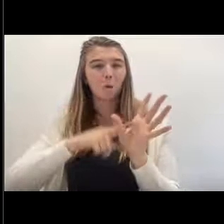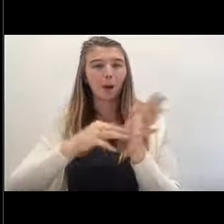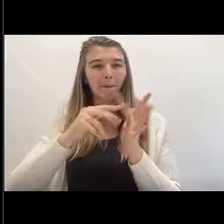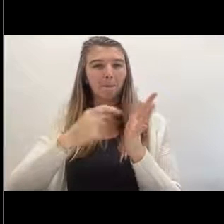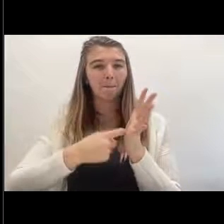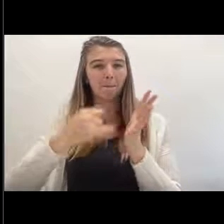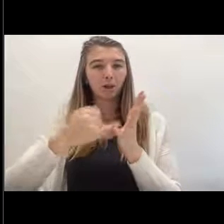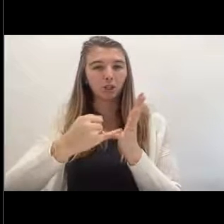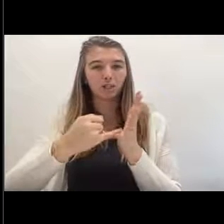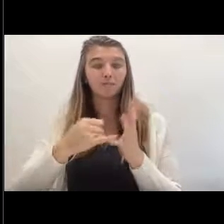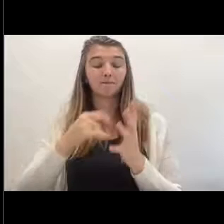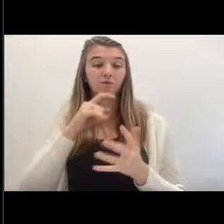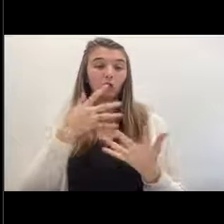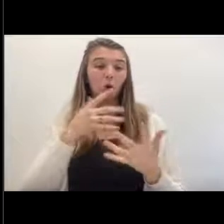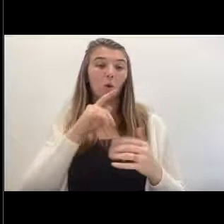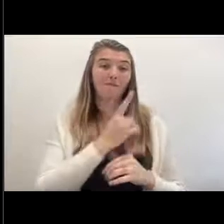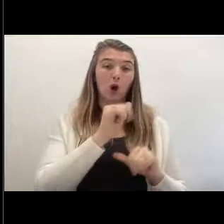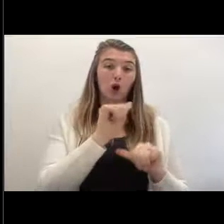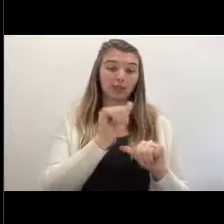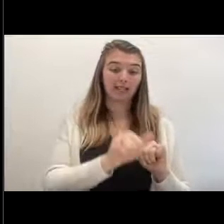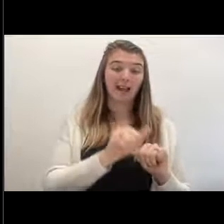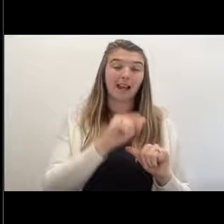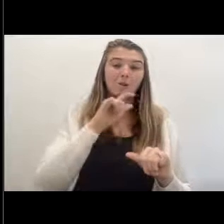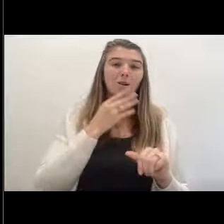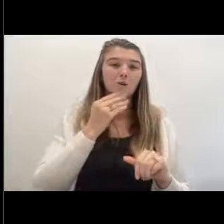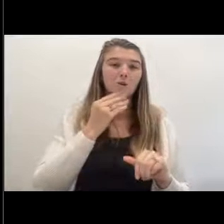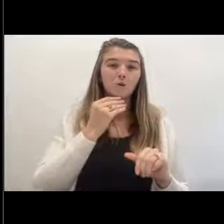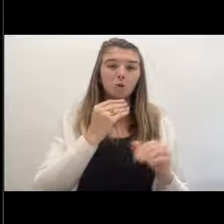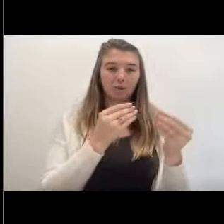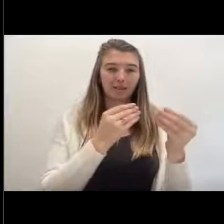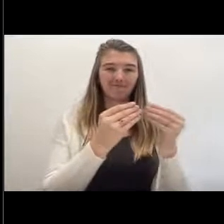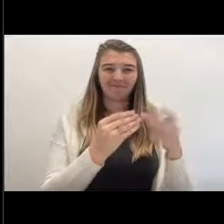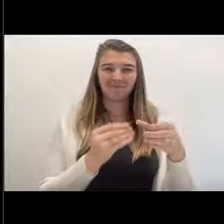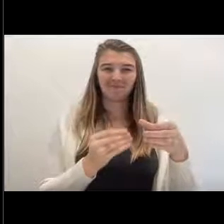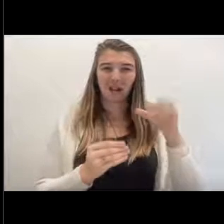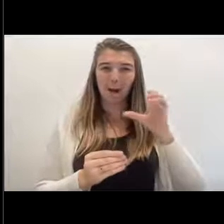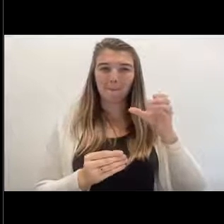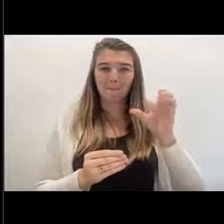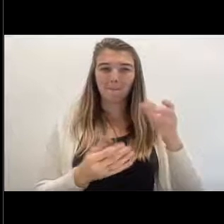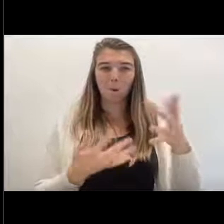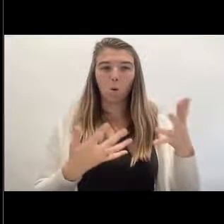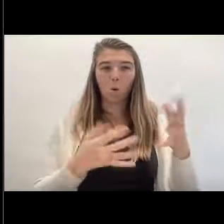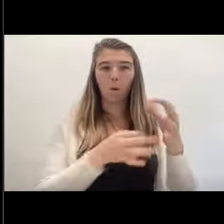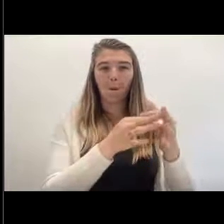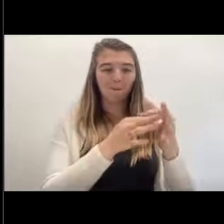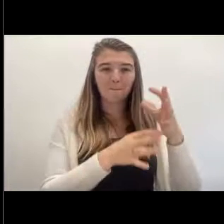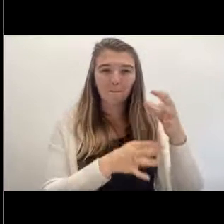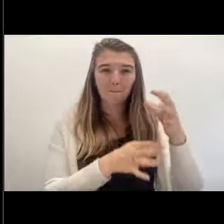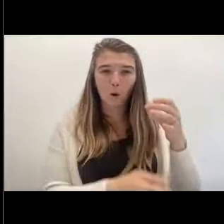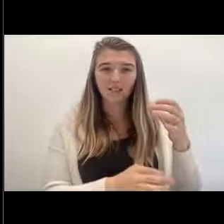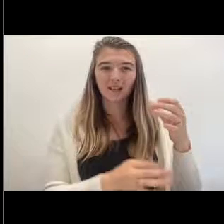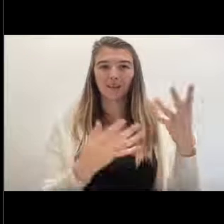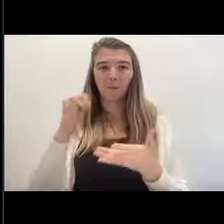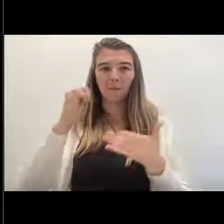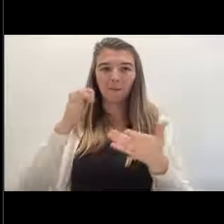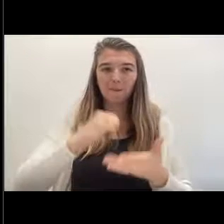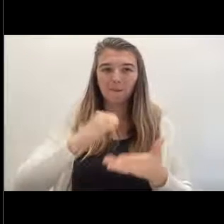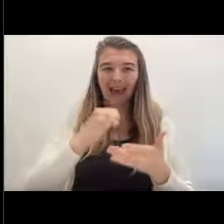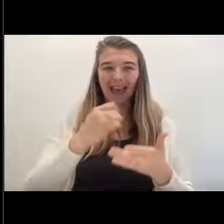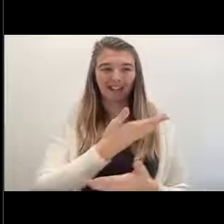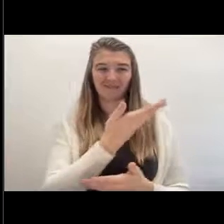and you can see here polystyrene cup, polyethylene terephthalate bottle, or polyethylene bag. And in the first phase, it was